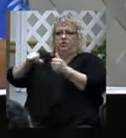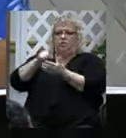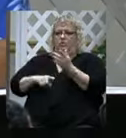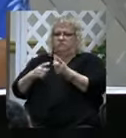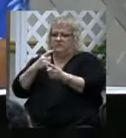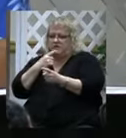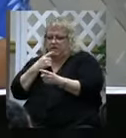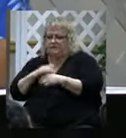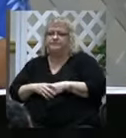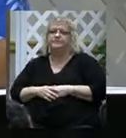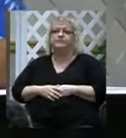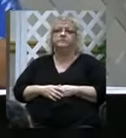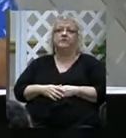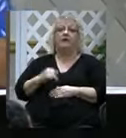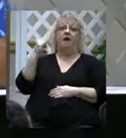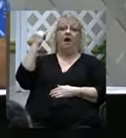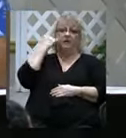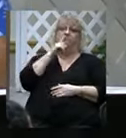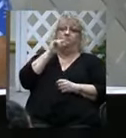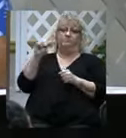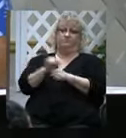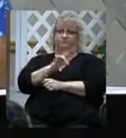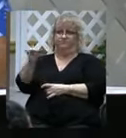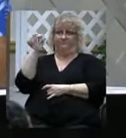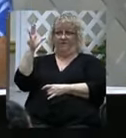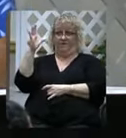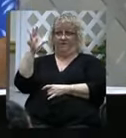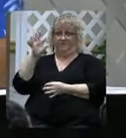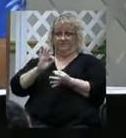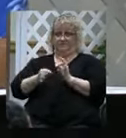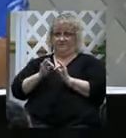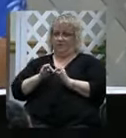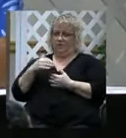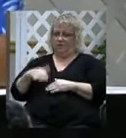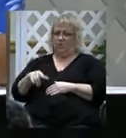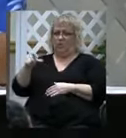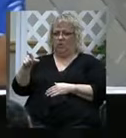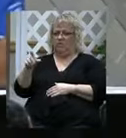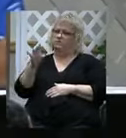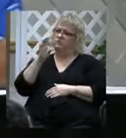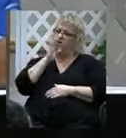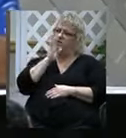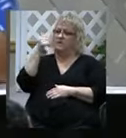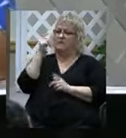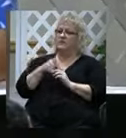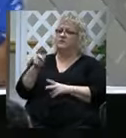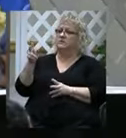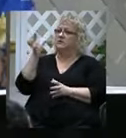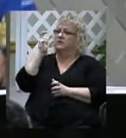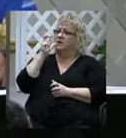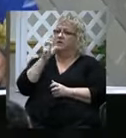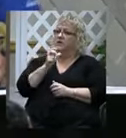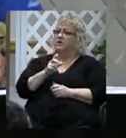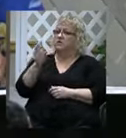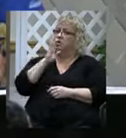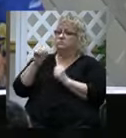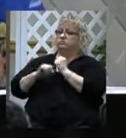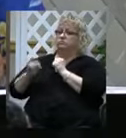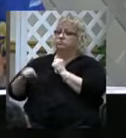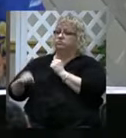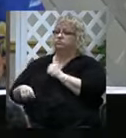said. Now, if indeed there is an issue, and it can be articulated that, someone spoke for 10 minutes and the interpreter only spoke for 2 seconds,